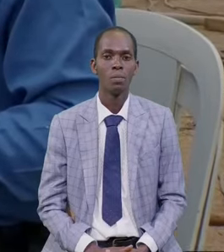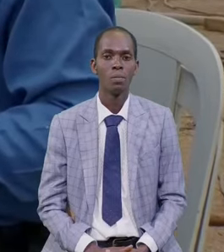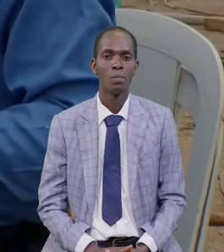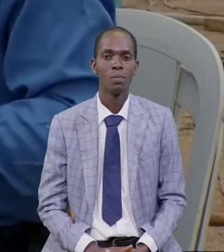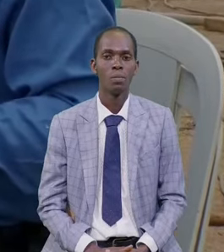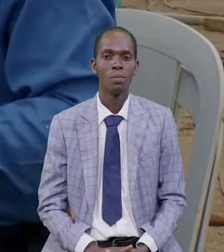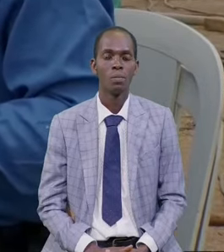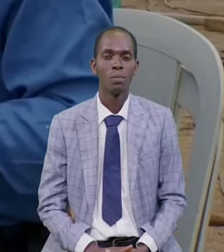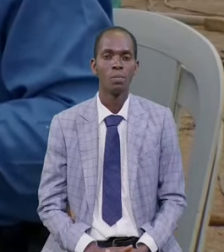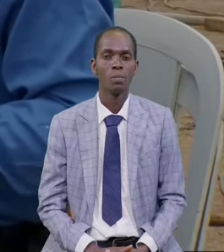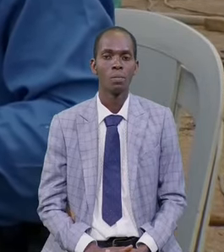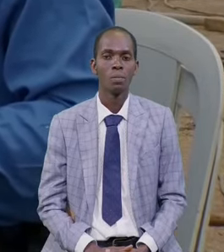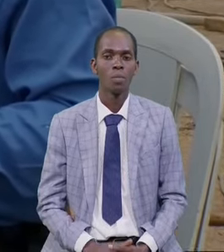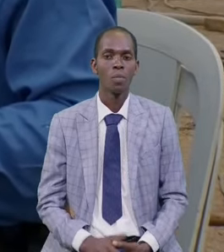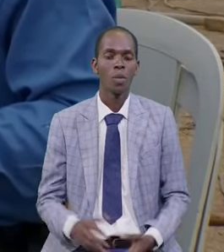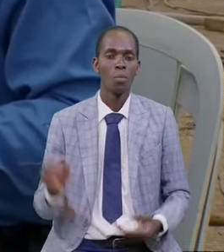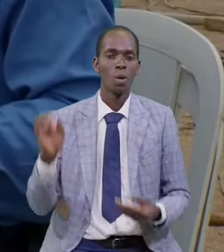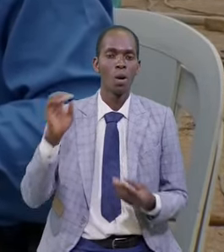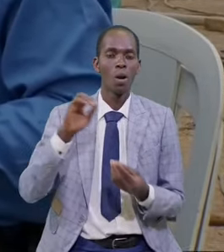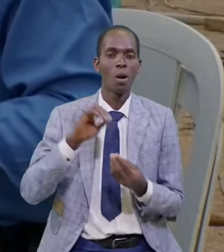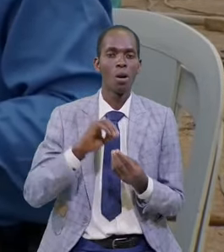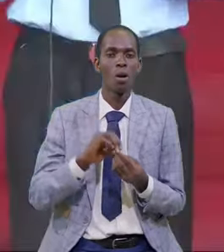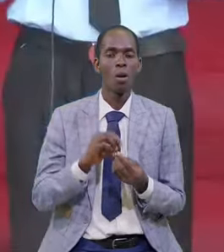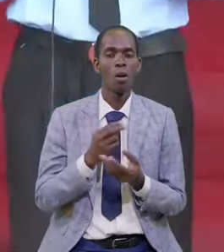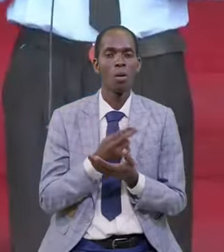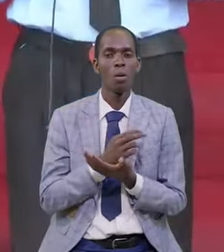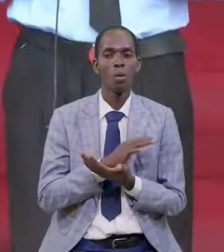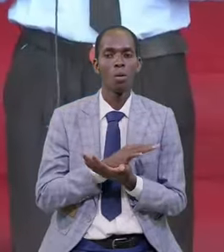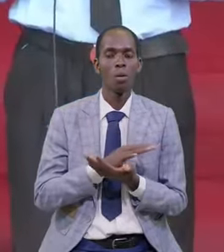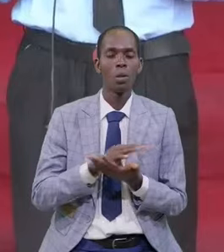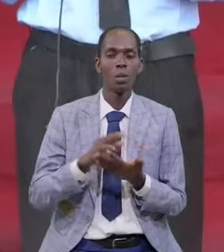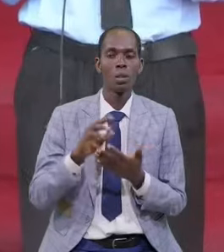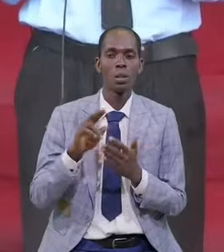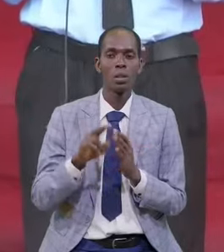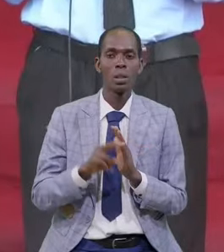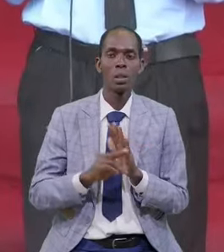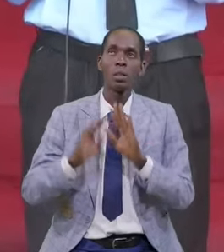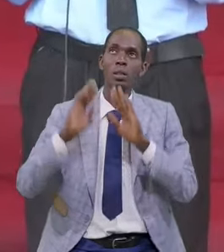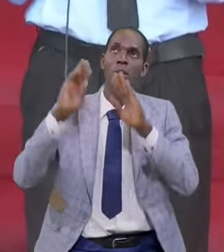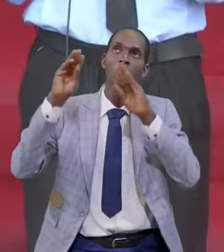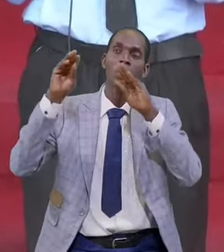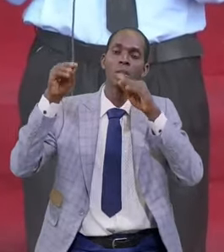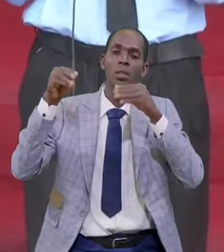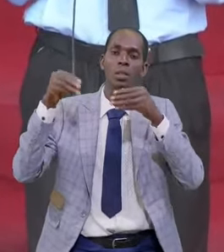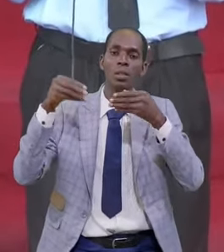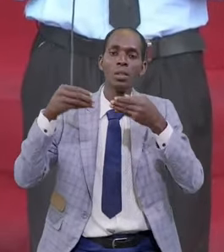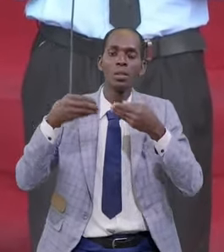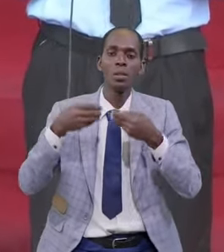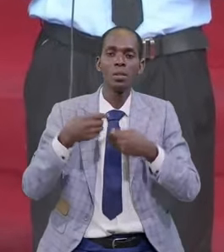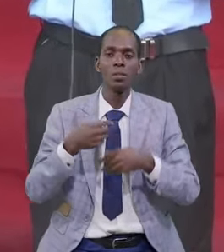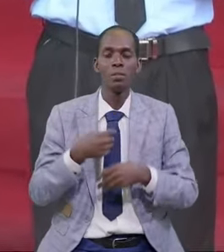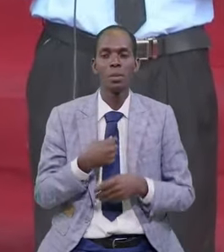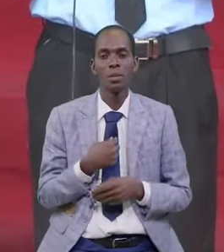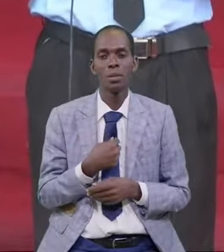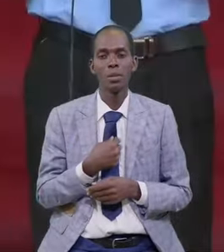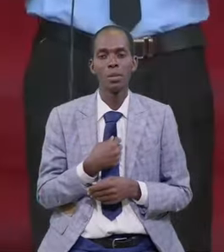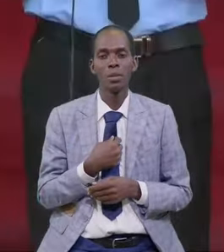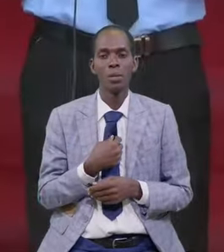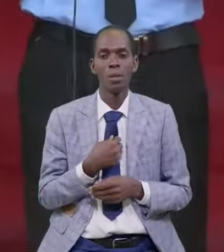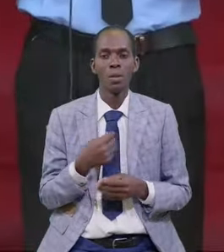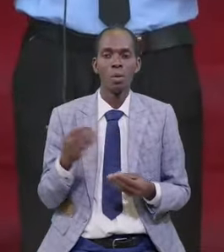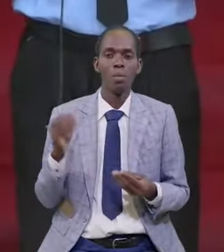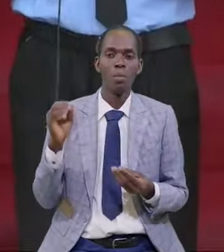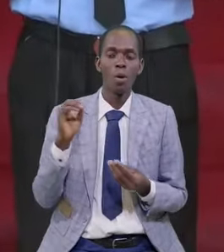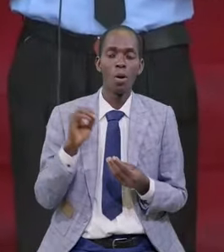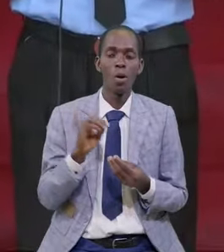h more holy has G me